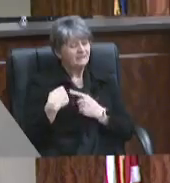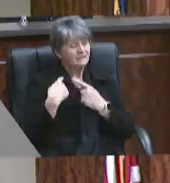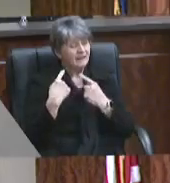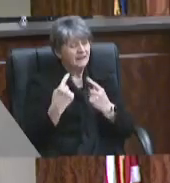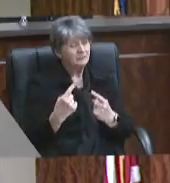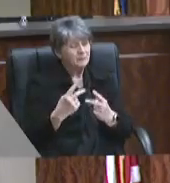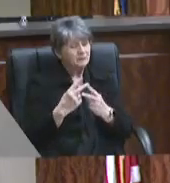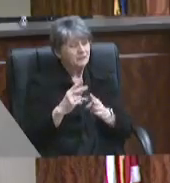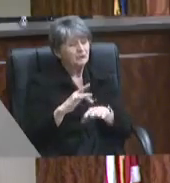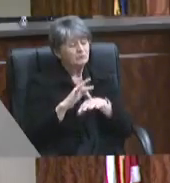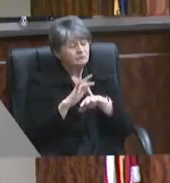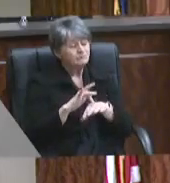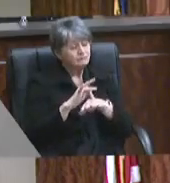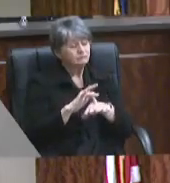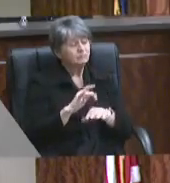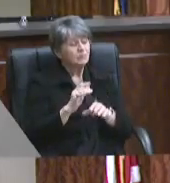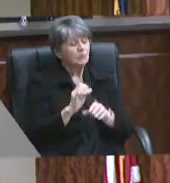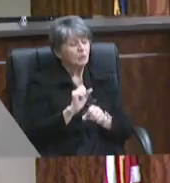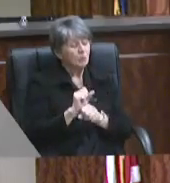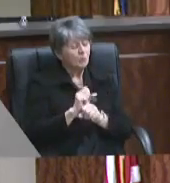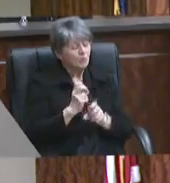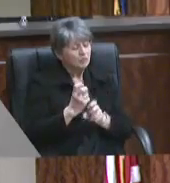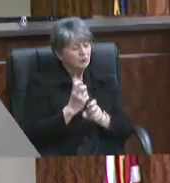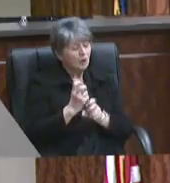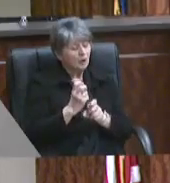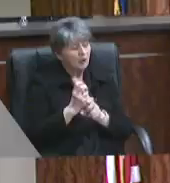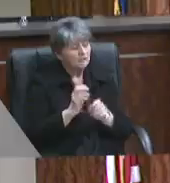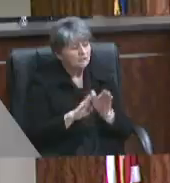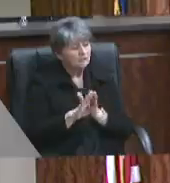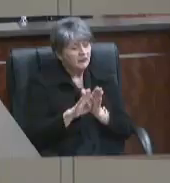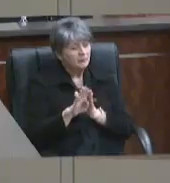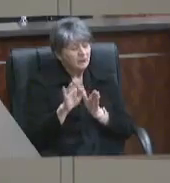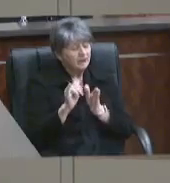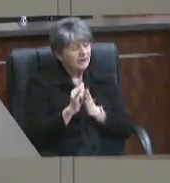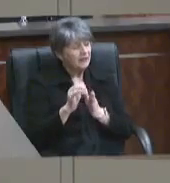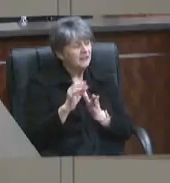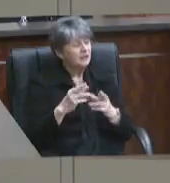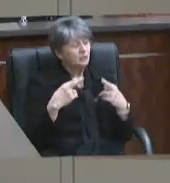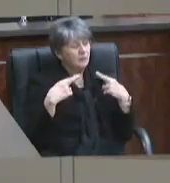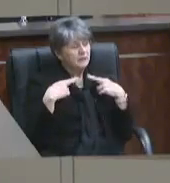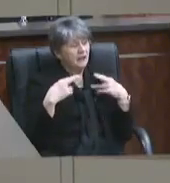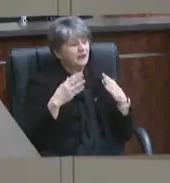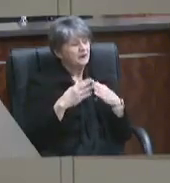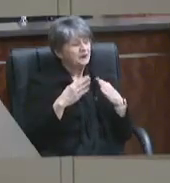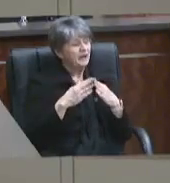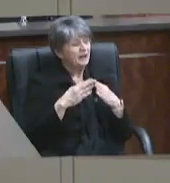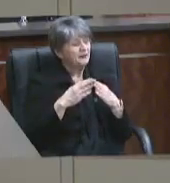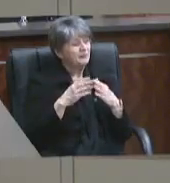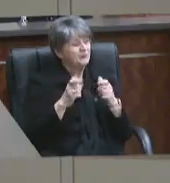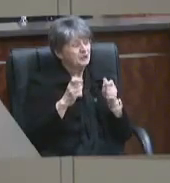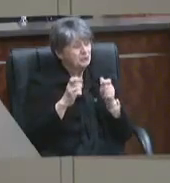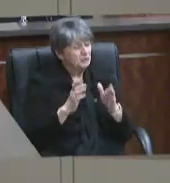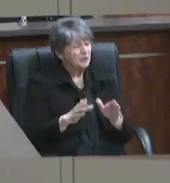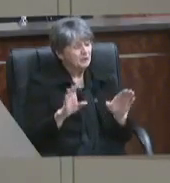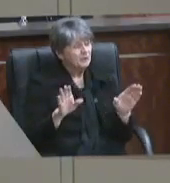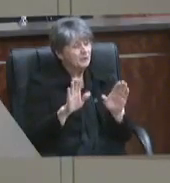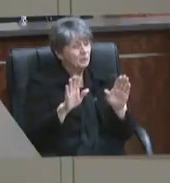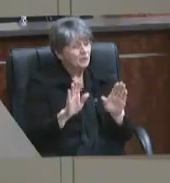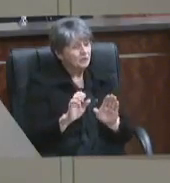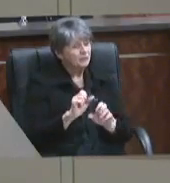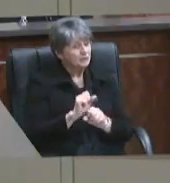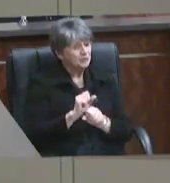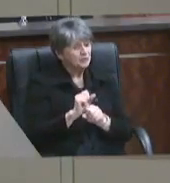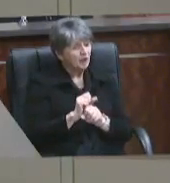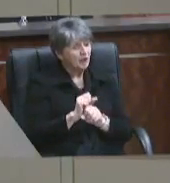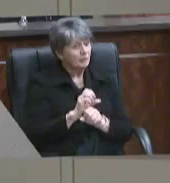together, and our retired city administrator did a great job with that project, and several people